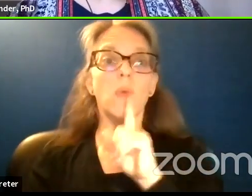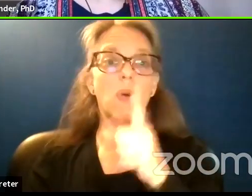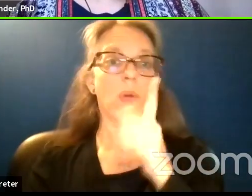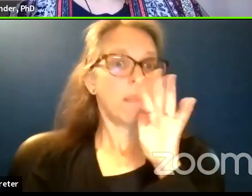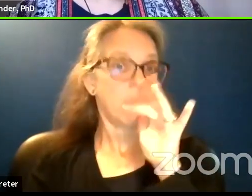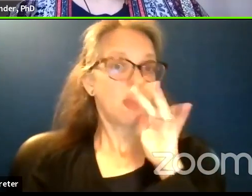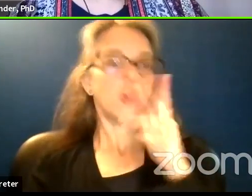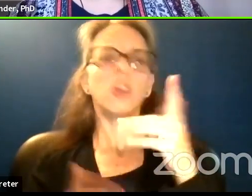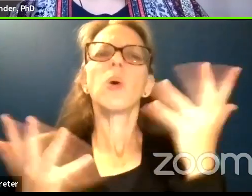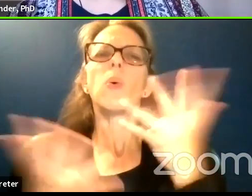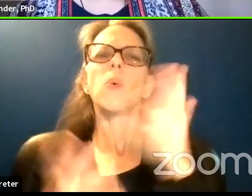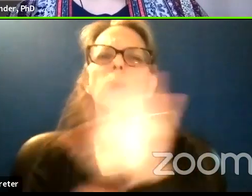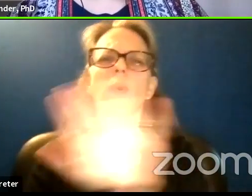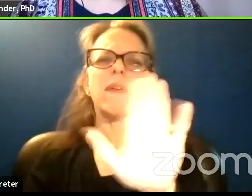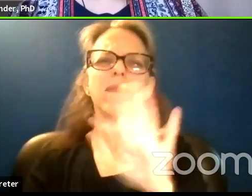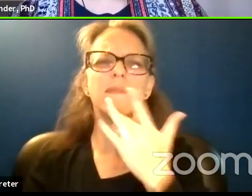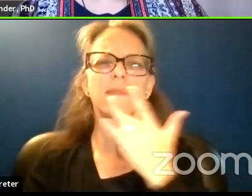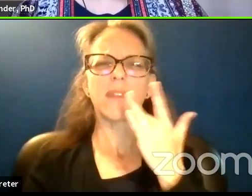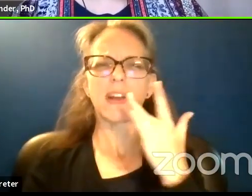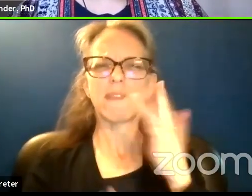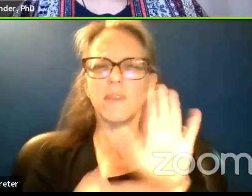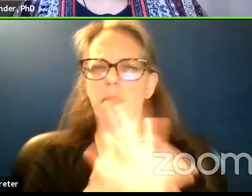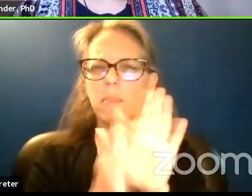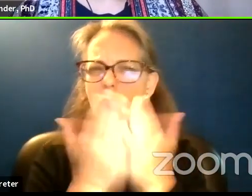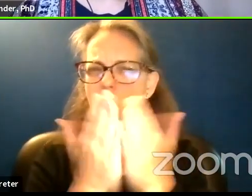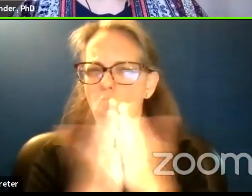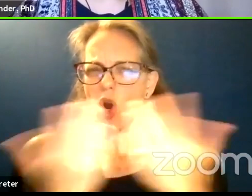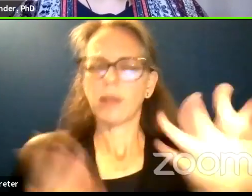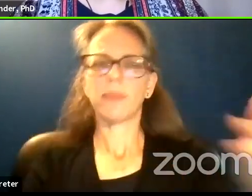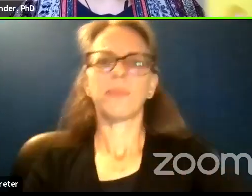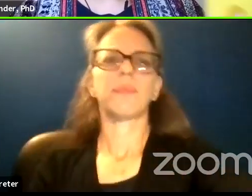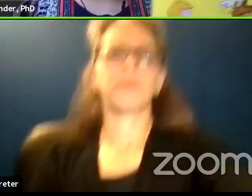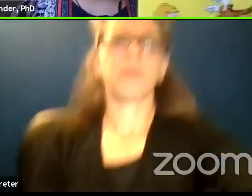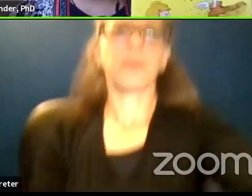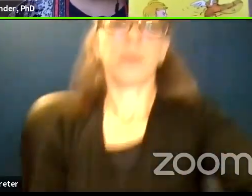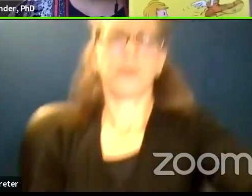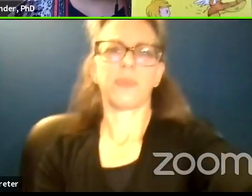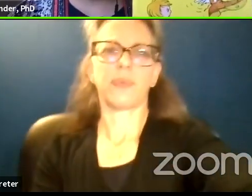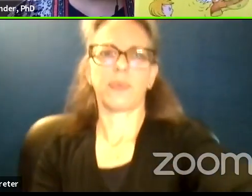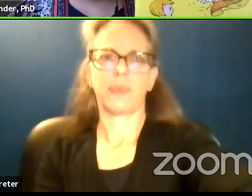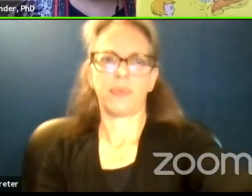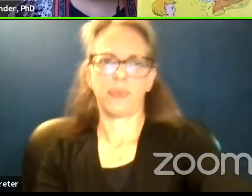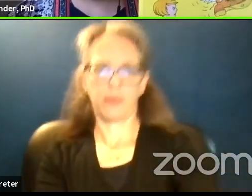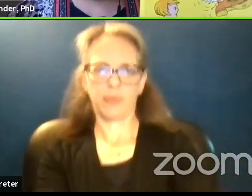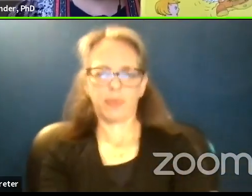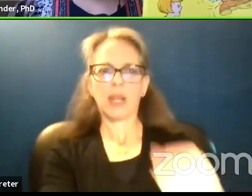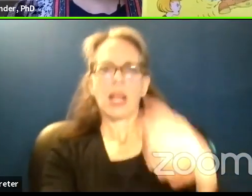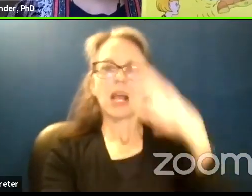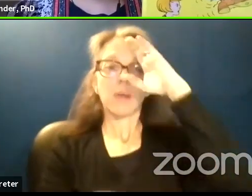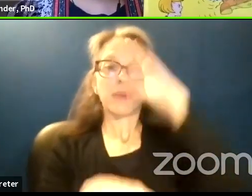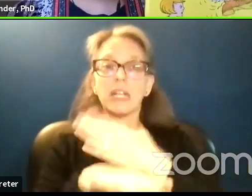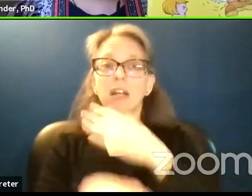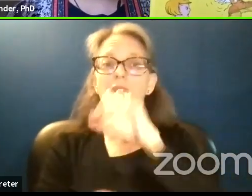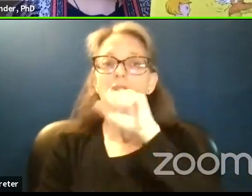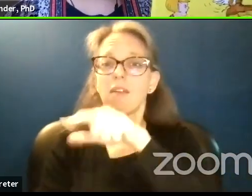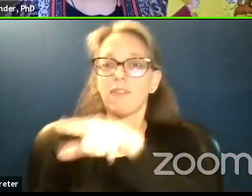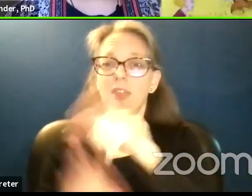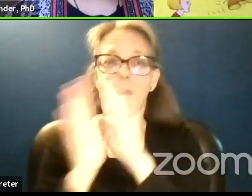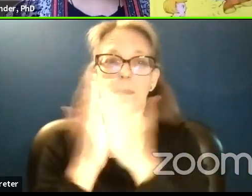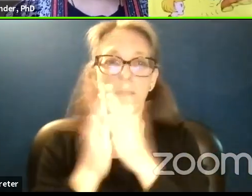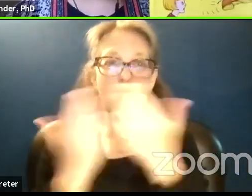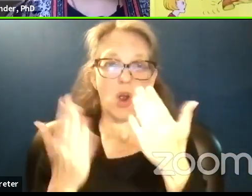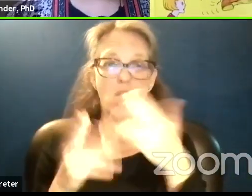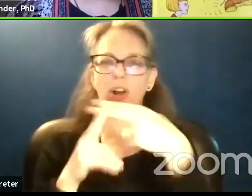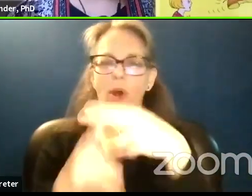My son, he asked us to buy this book that he had read at school. It's called Wacky Wednesday. And on